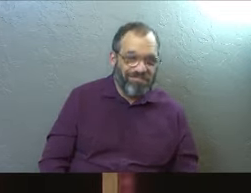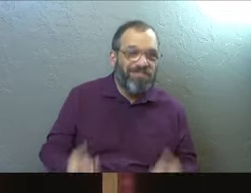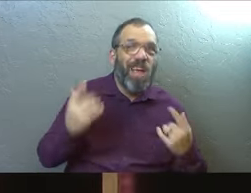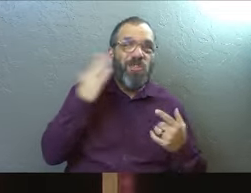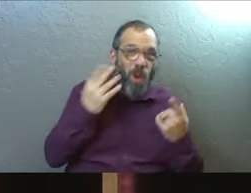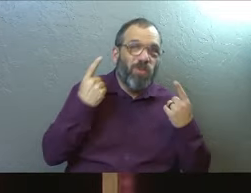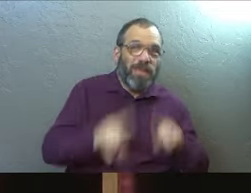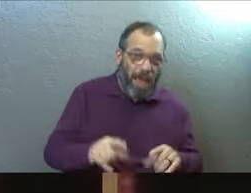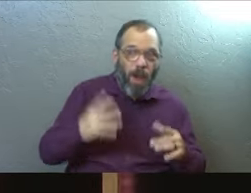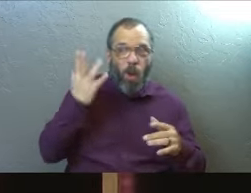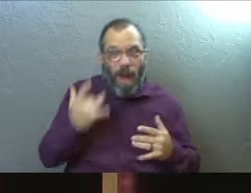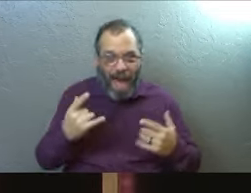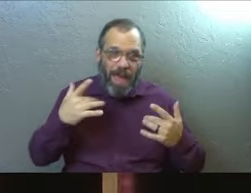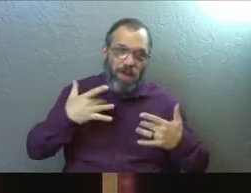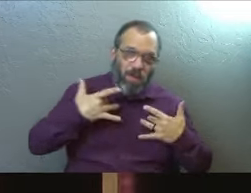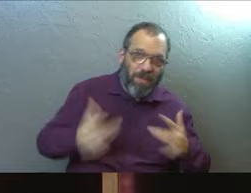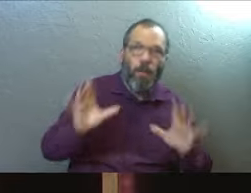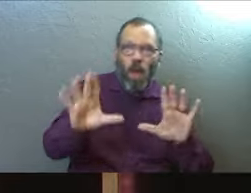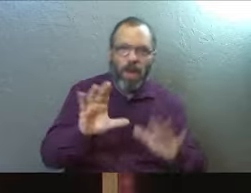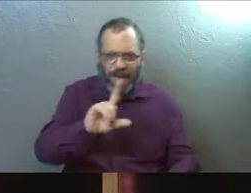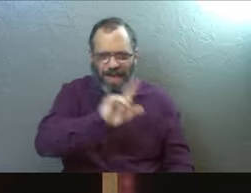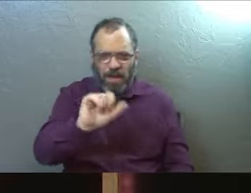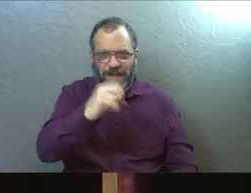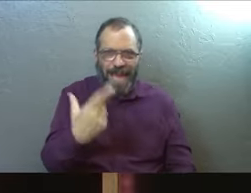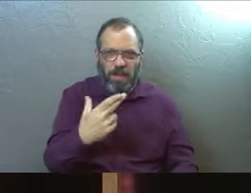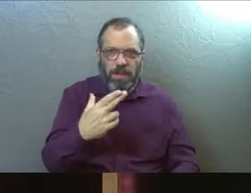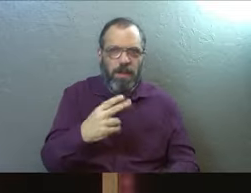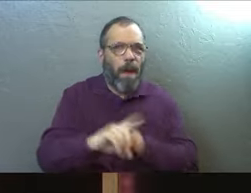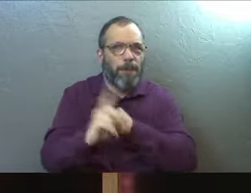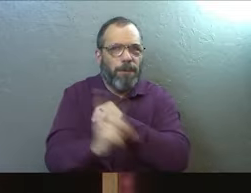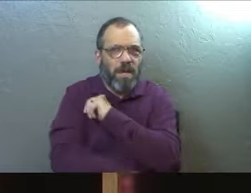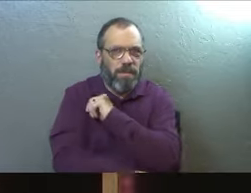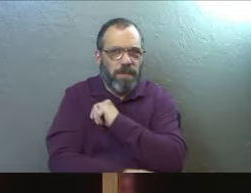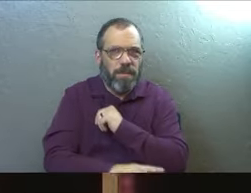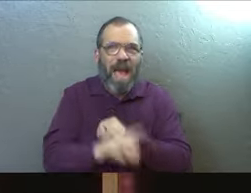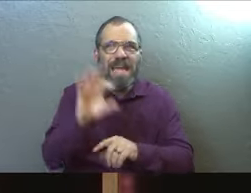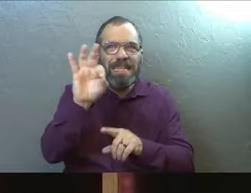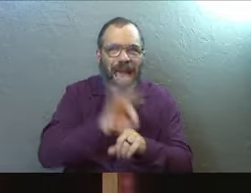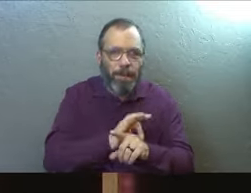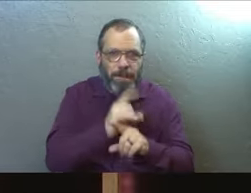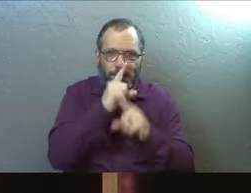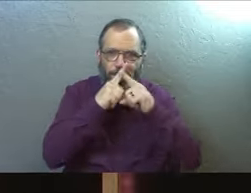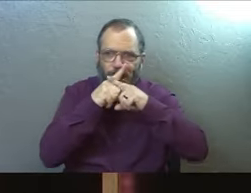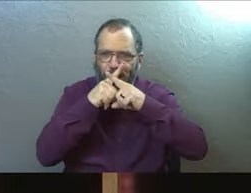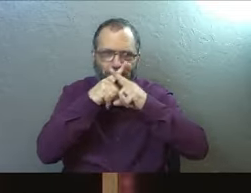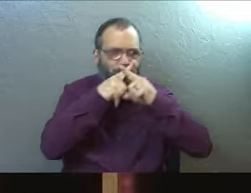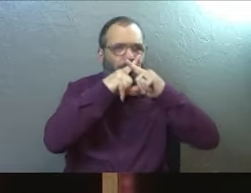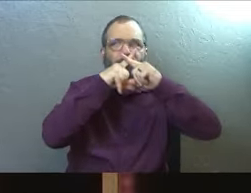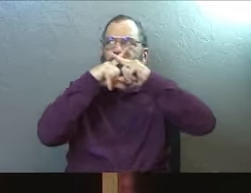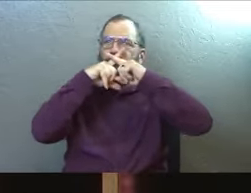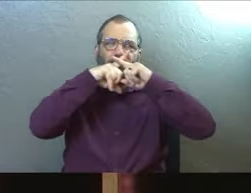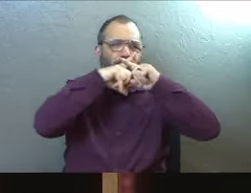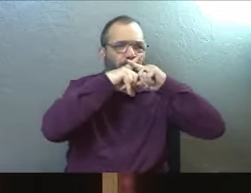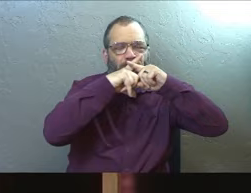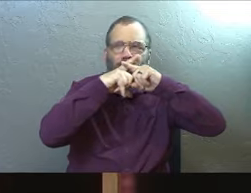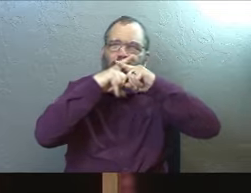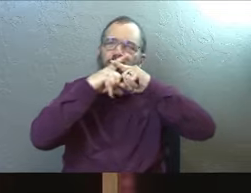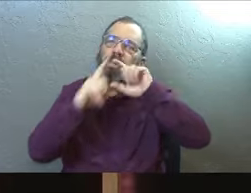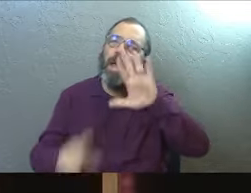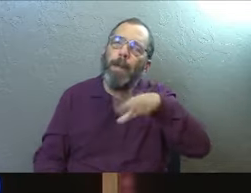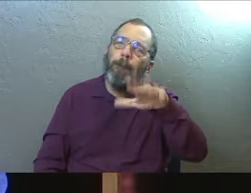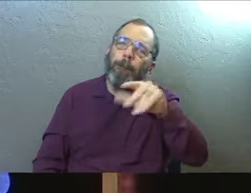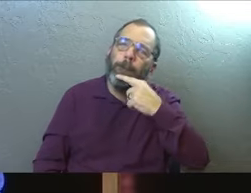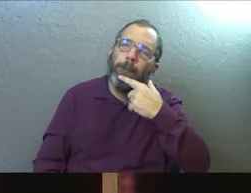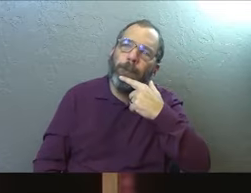knows why and what's going on. Okay, Zechariah's consequence here, 9 months without speaking. Here's a